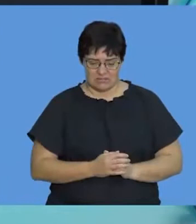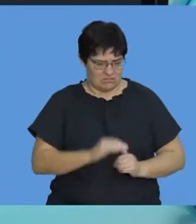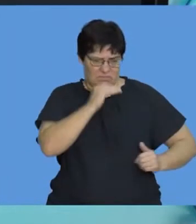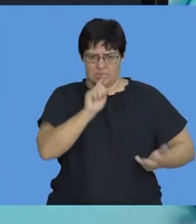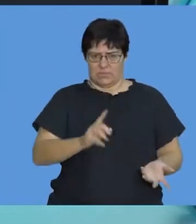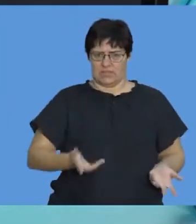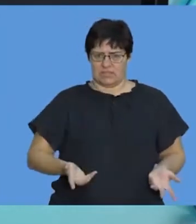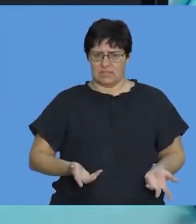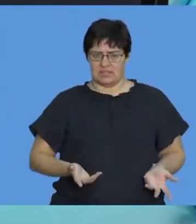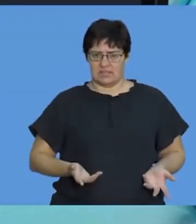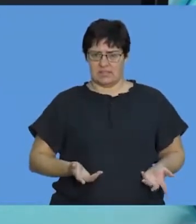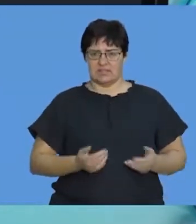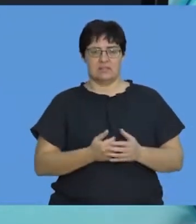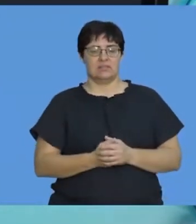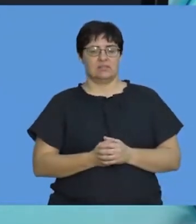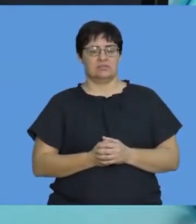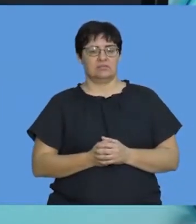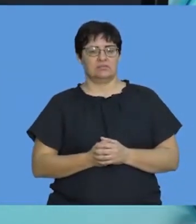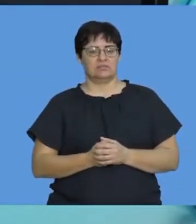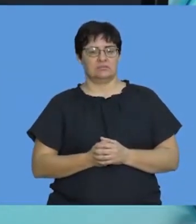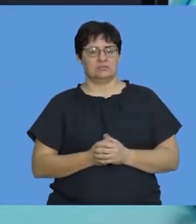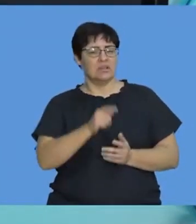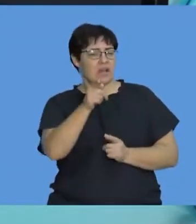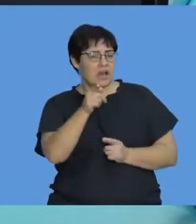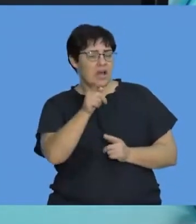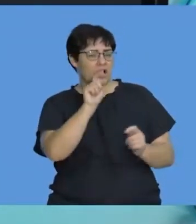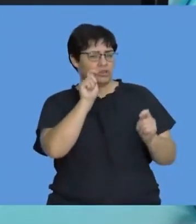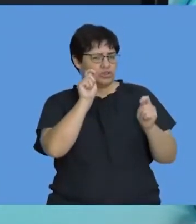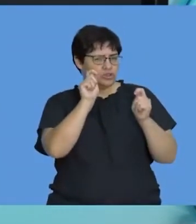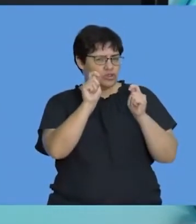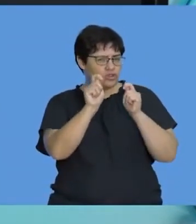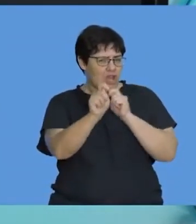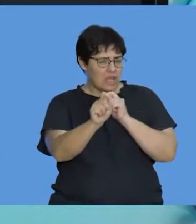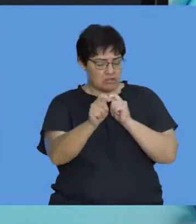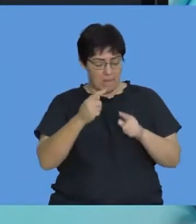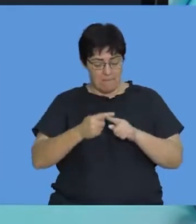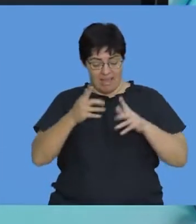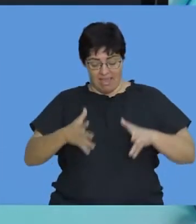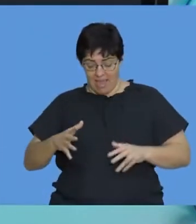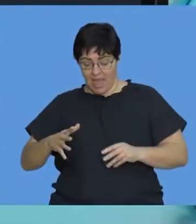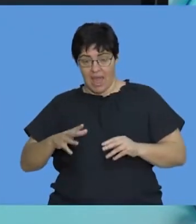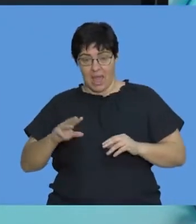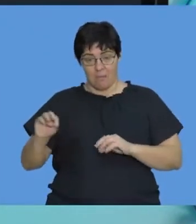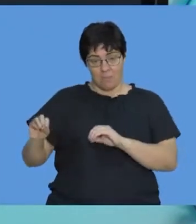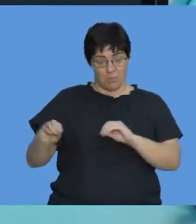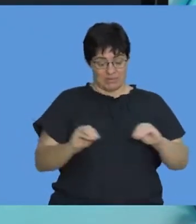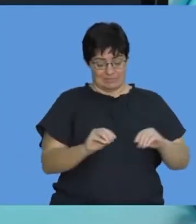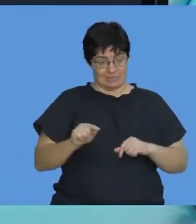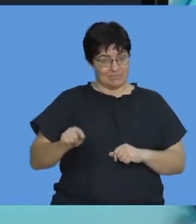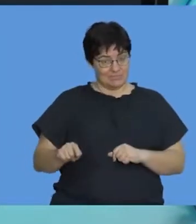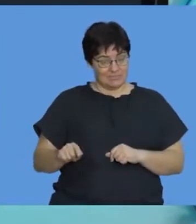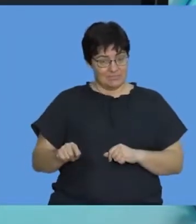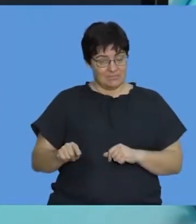means if we're going to change the rugby player's momentum, we need